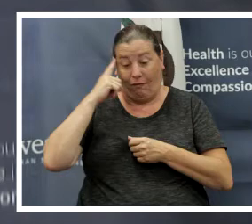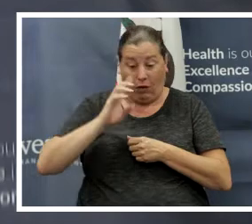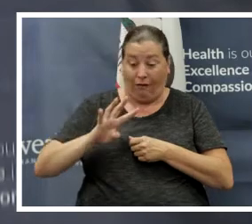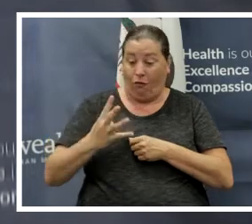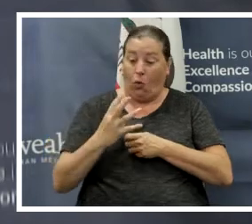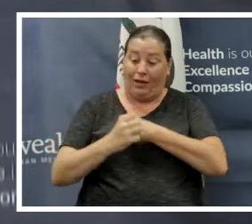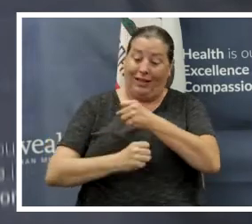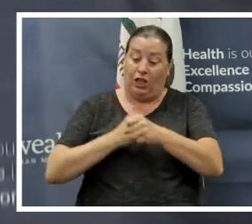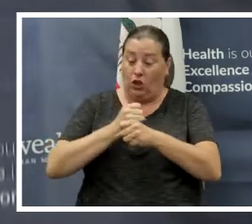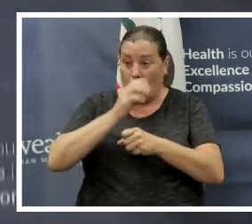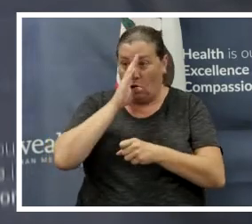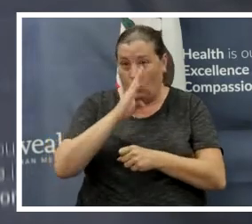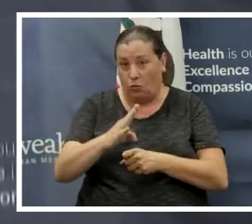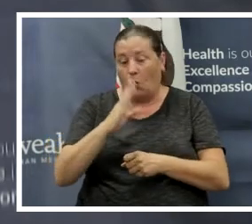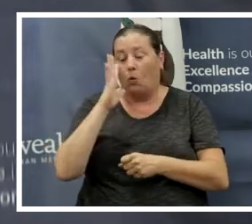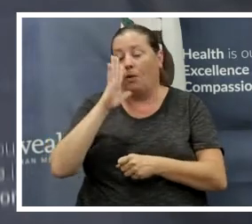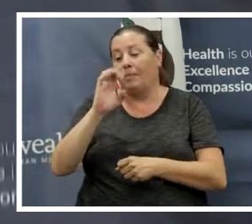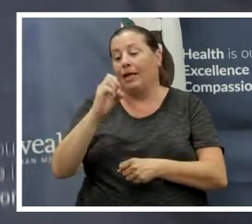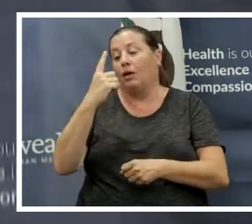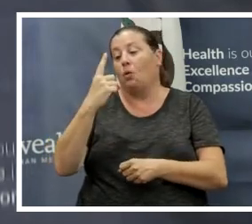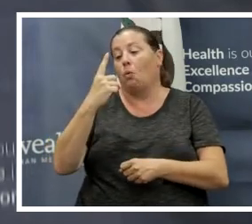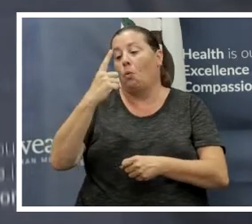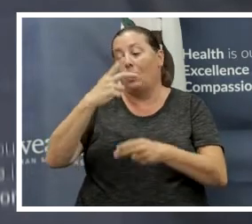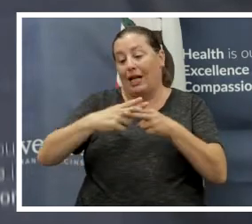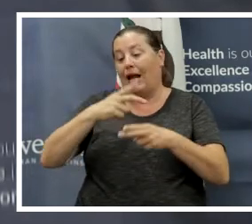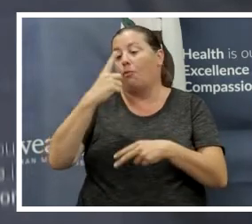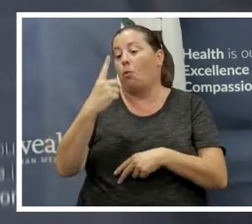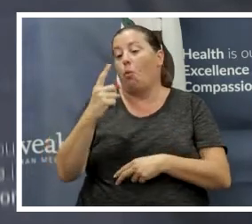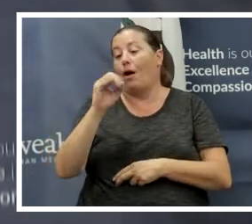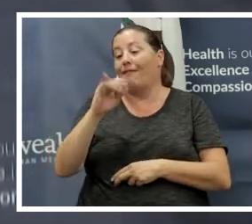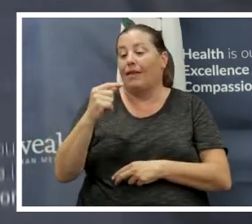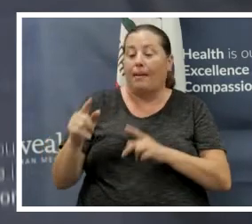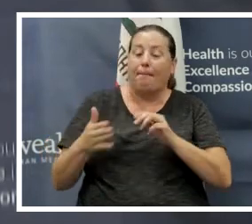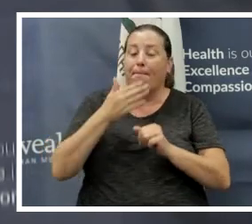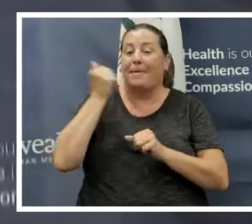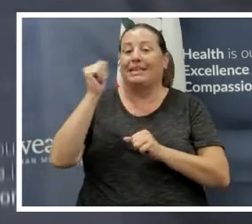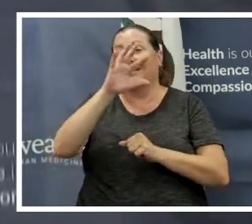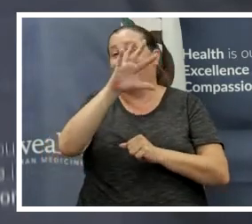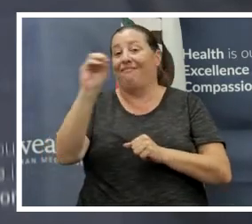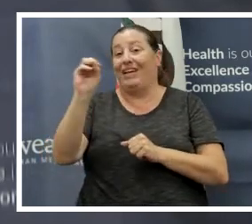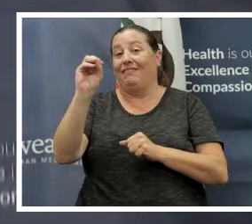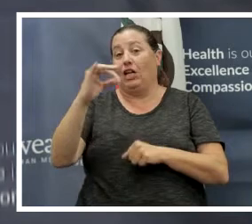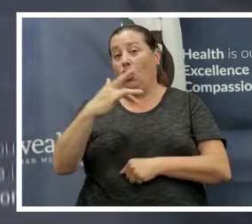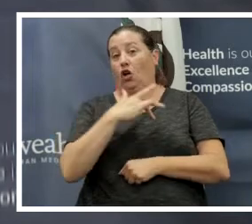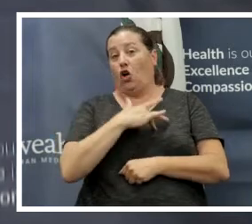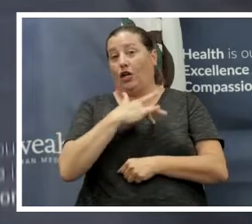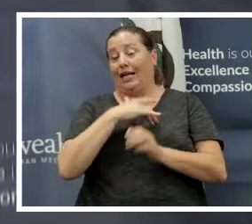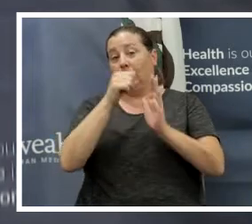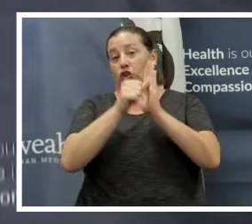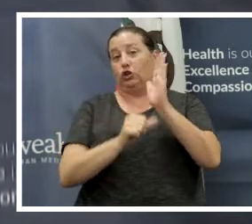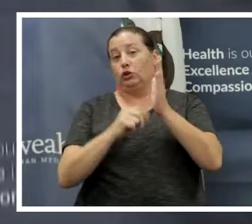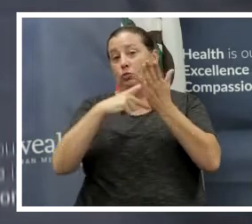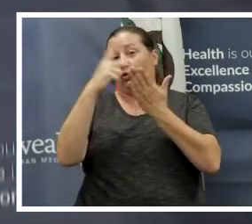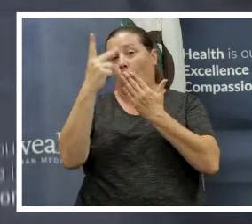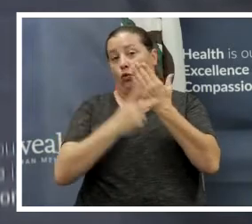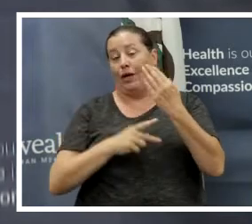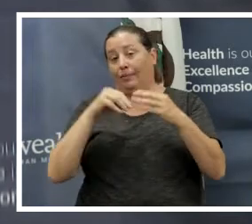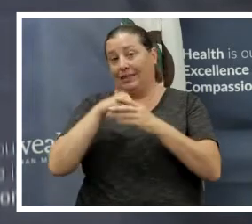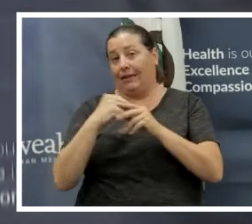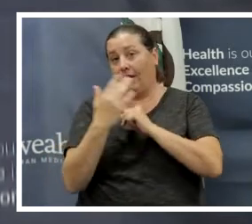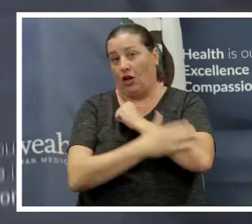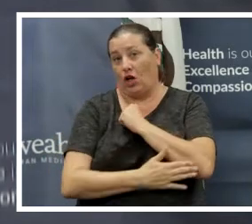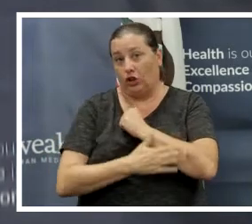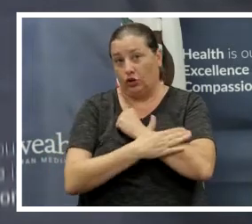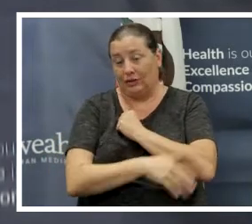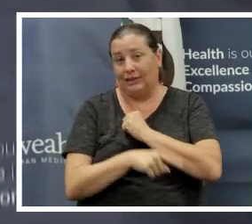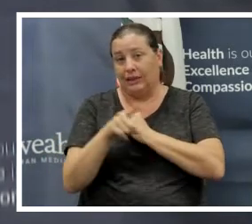year in a row, will be named one of the best 50 cardiac surgery programs in the country. There are 1,200 hospitals that